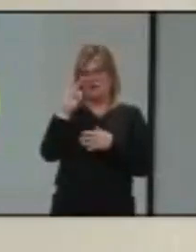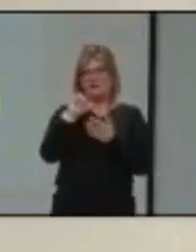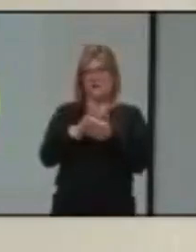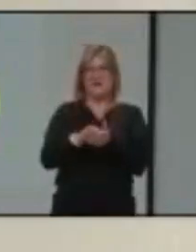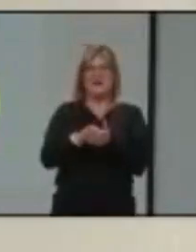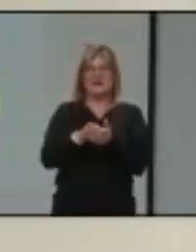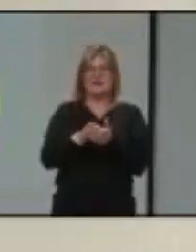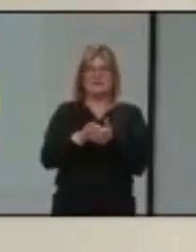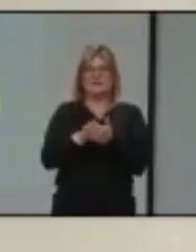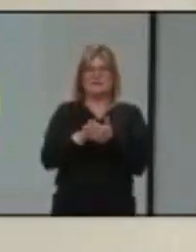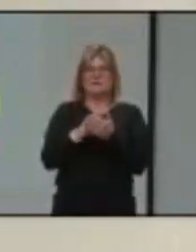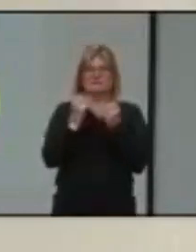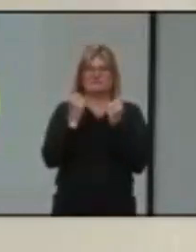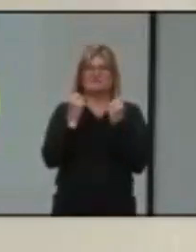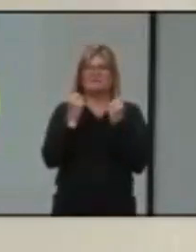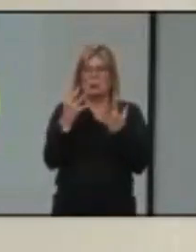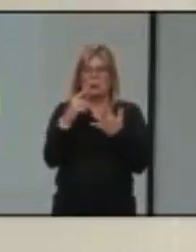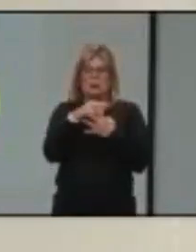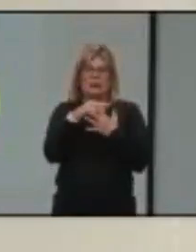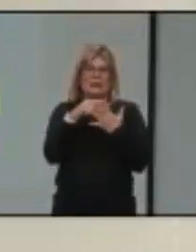of